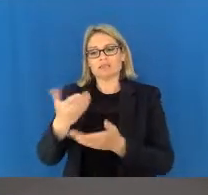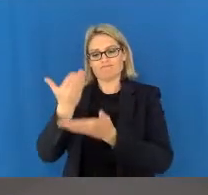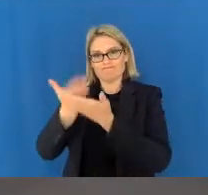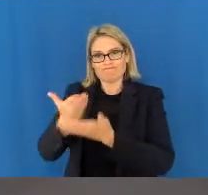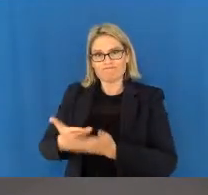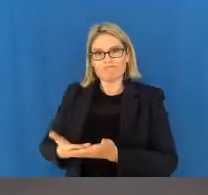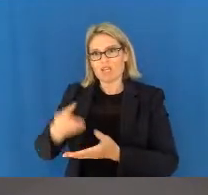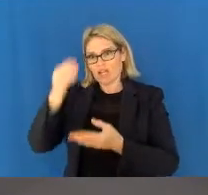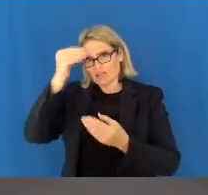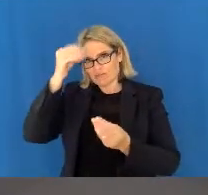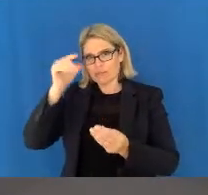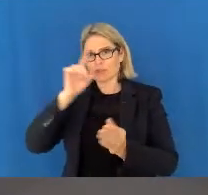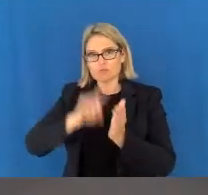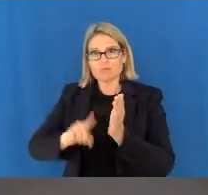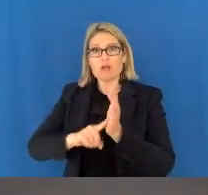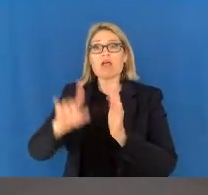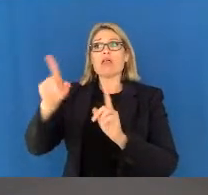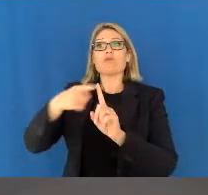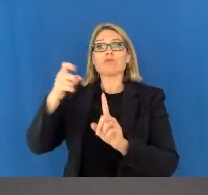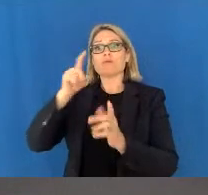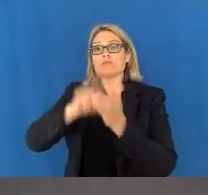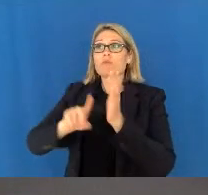data that's coming out of the UK on that.